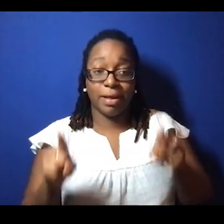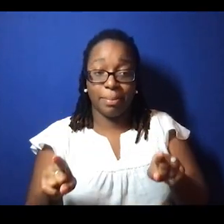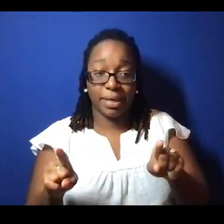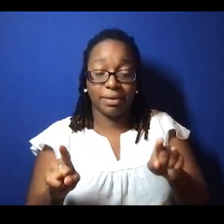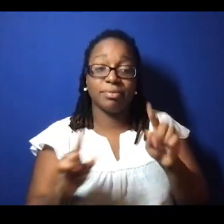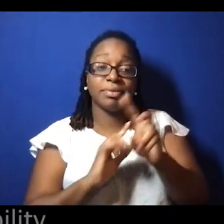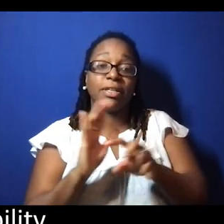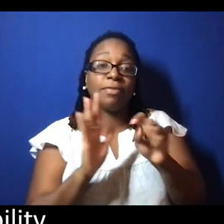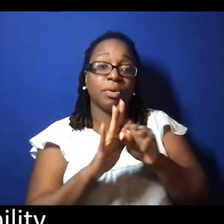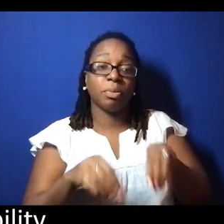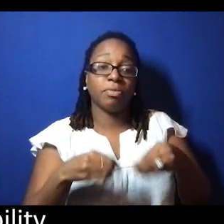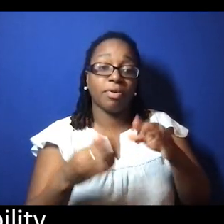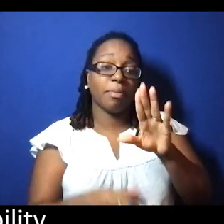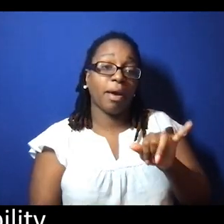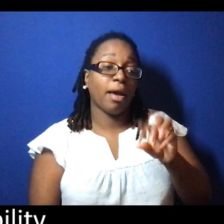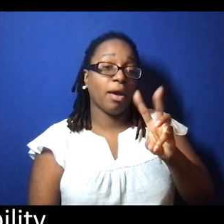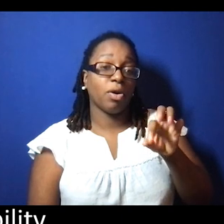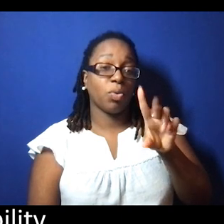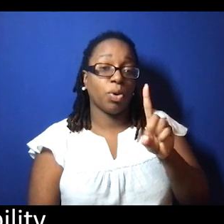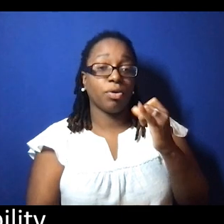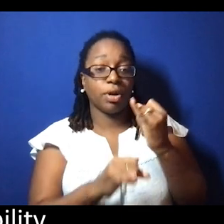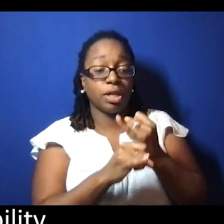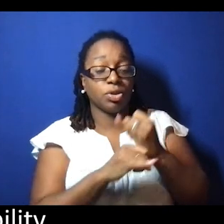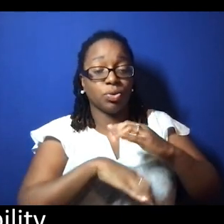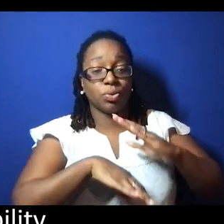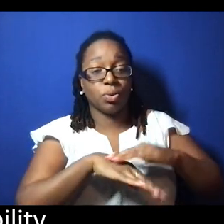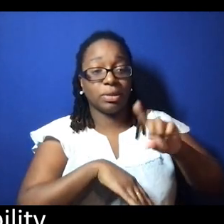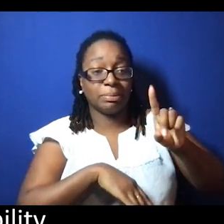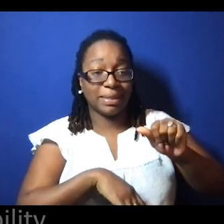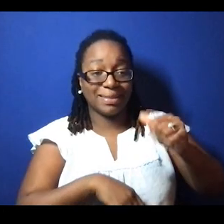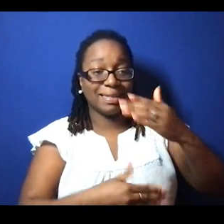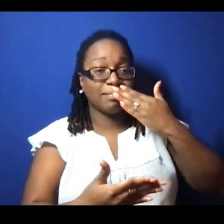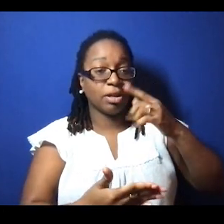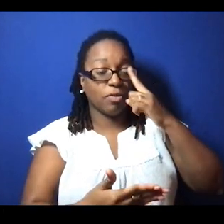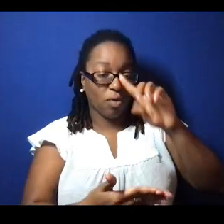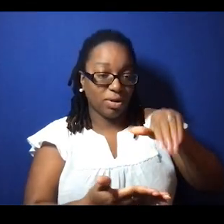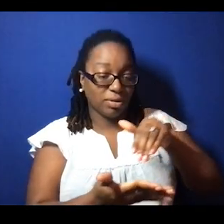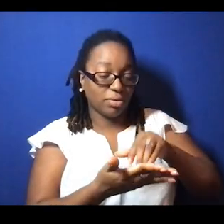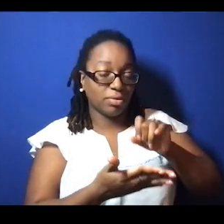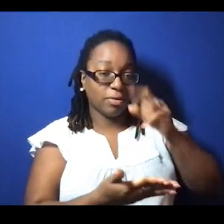disaster. This video was provided by the Royal Institute on Disability,